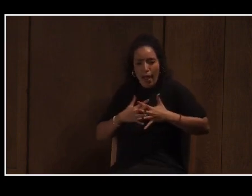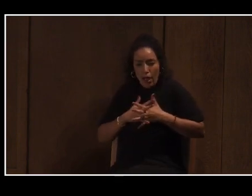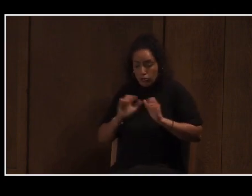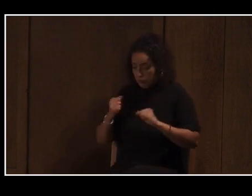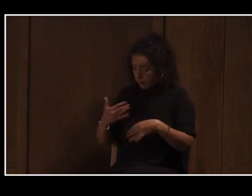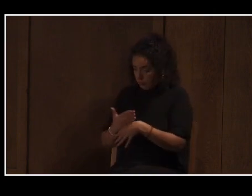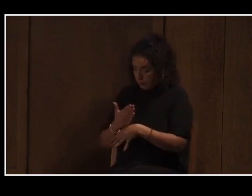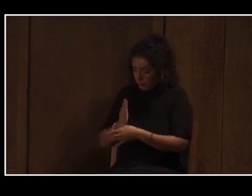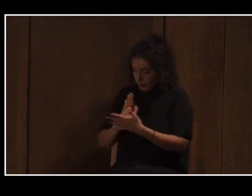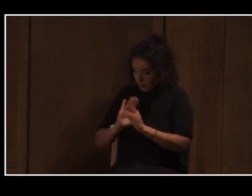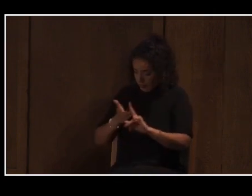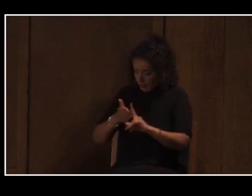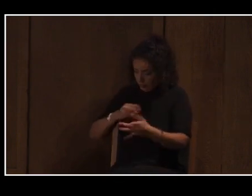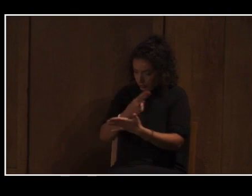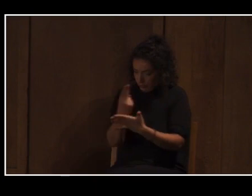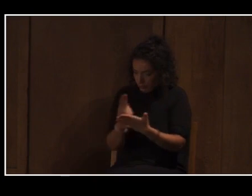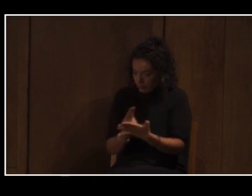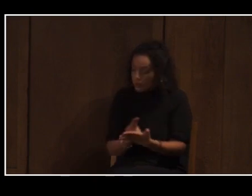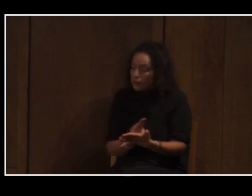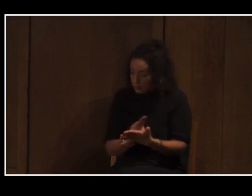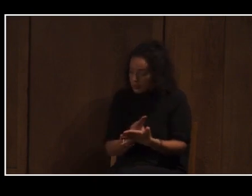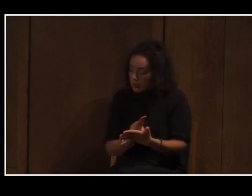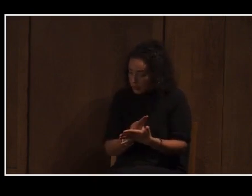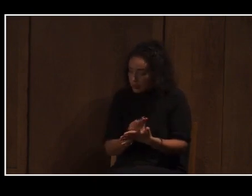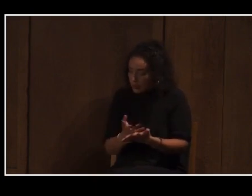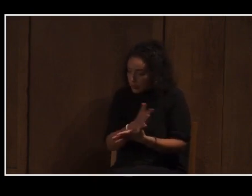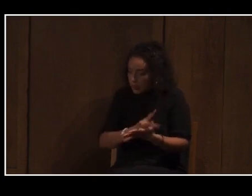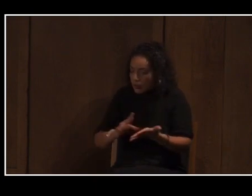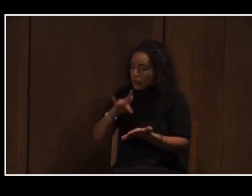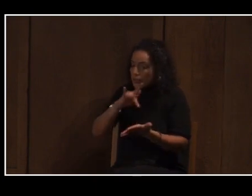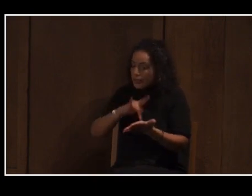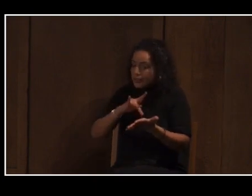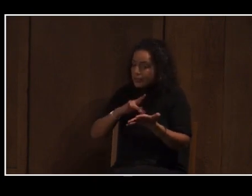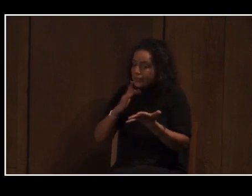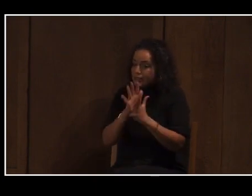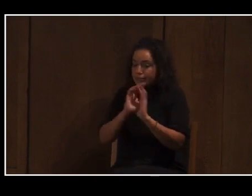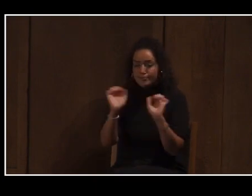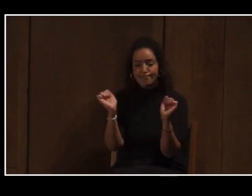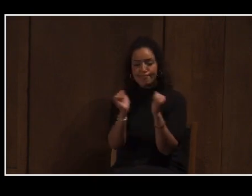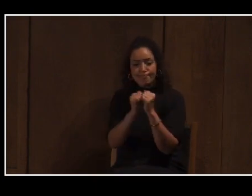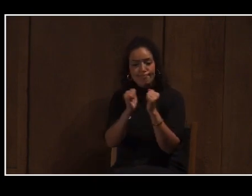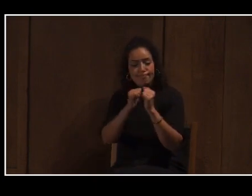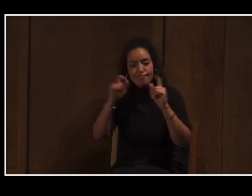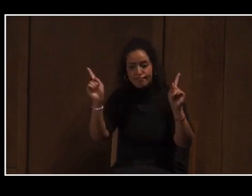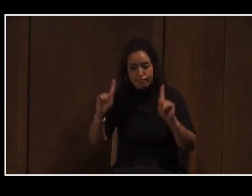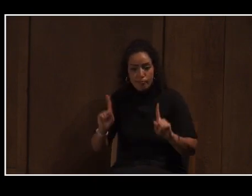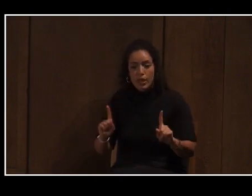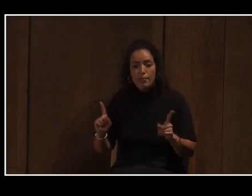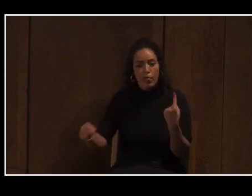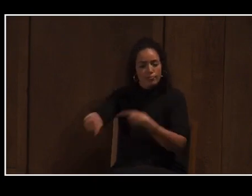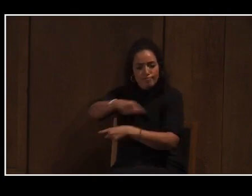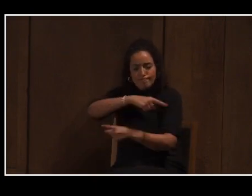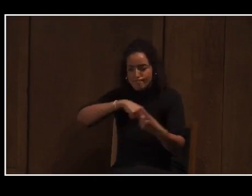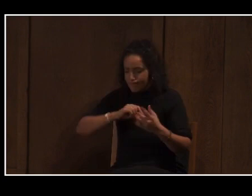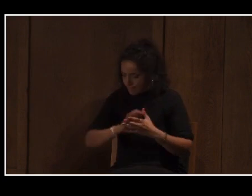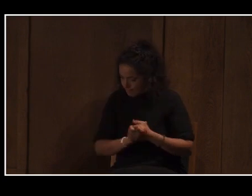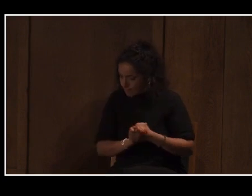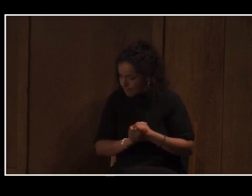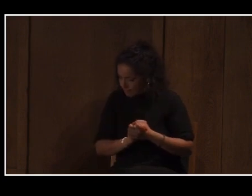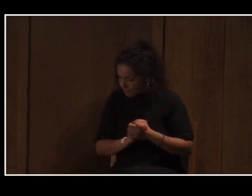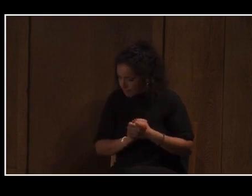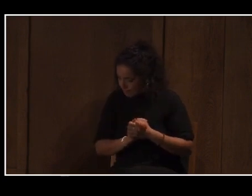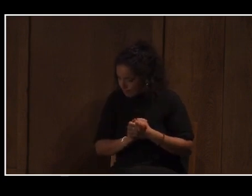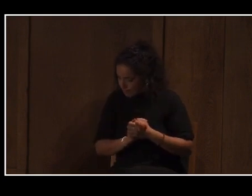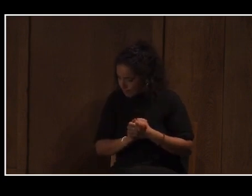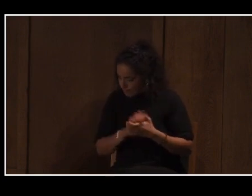cities that are anchored in feminism and care in Bogota, as well as your work deeply rooted in Colombia and Latina feminist